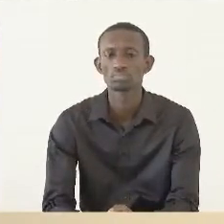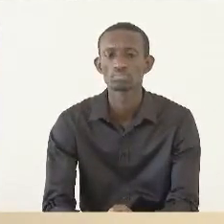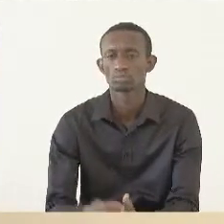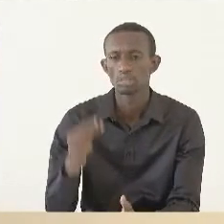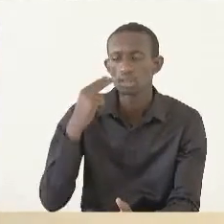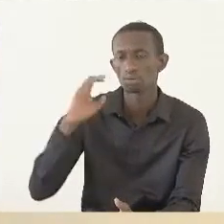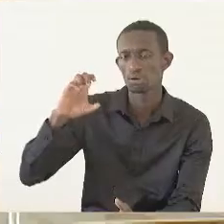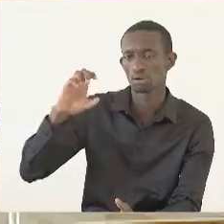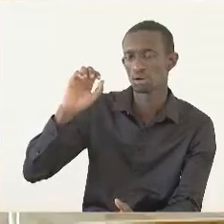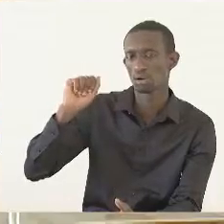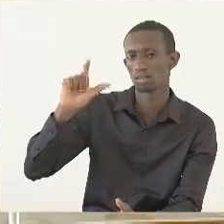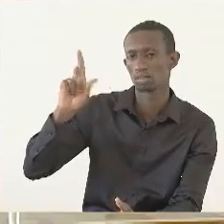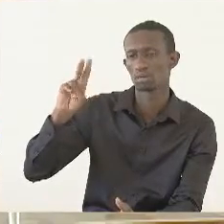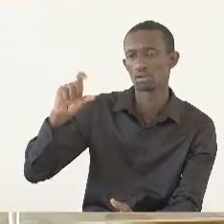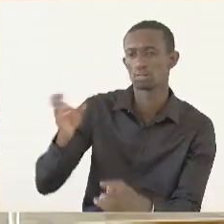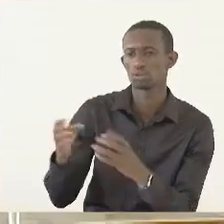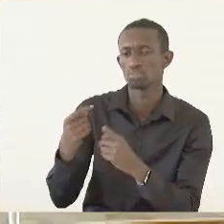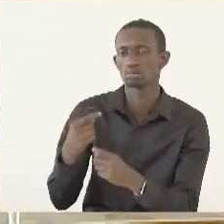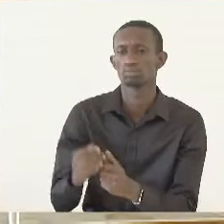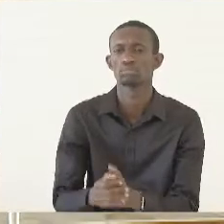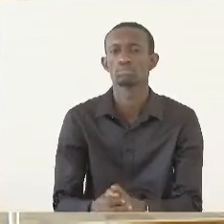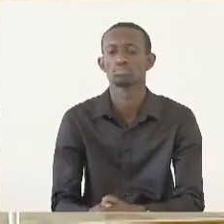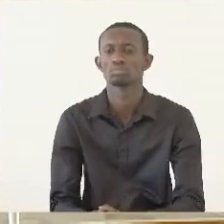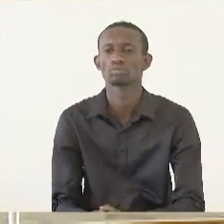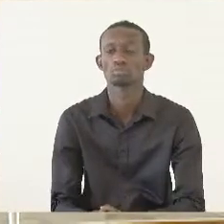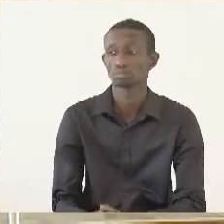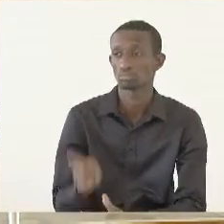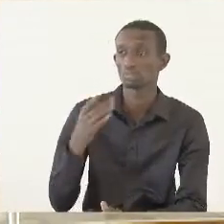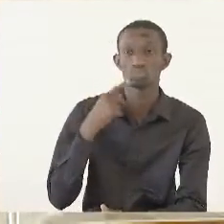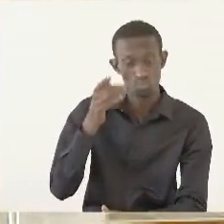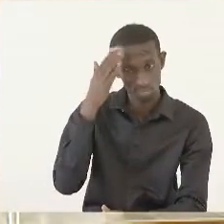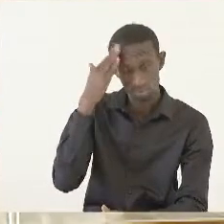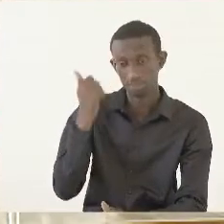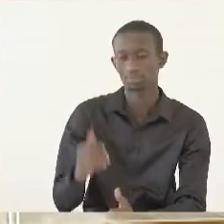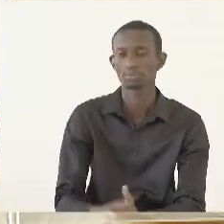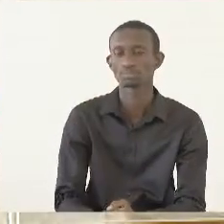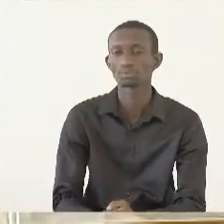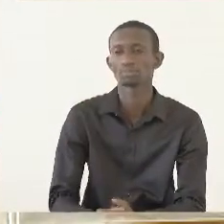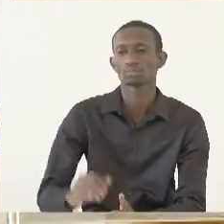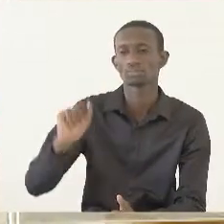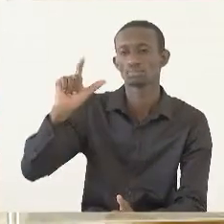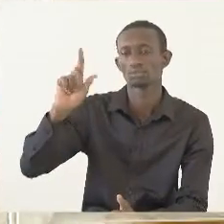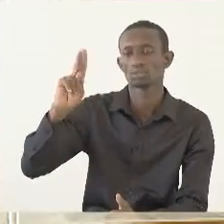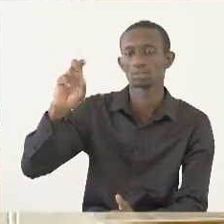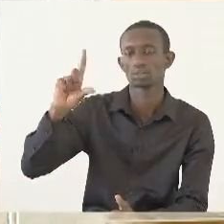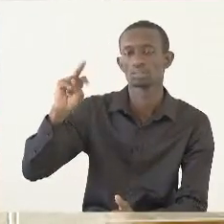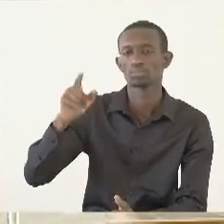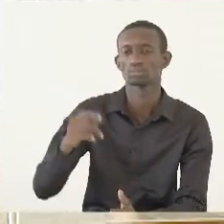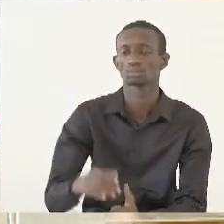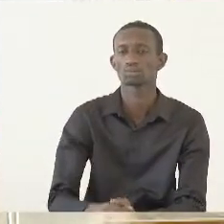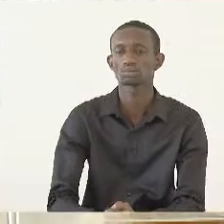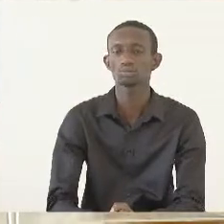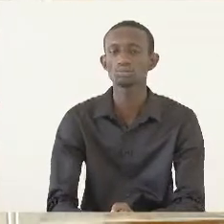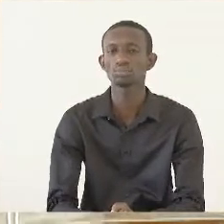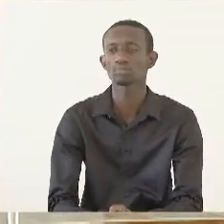alkyl groups that we are mentioning here. This is something I just want you to note. This alkyl group here, this is an alkyl